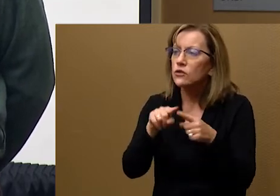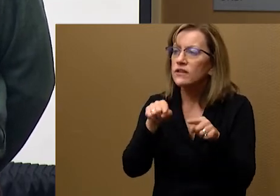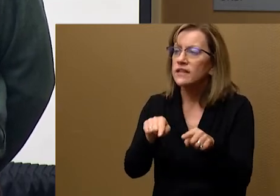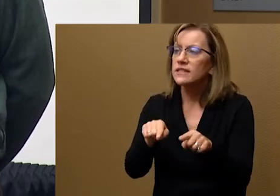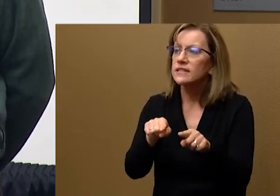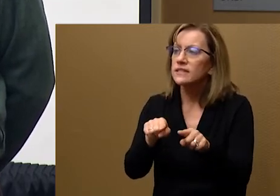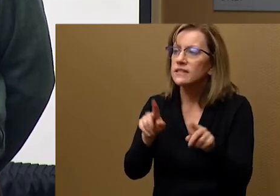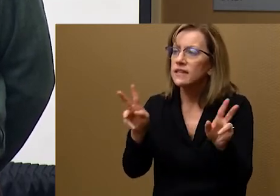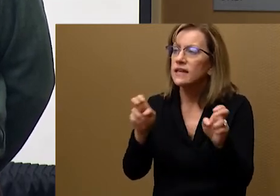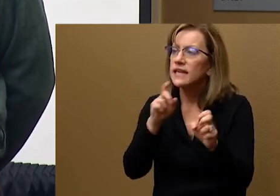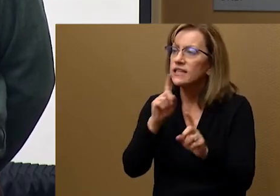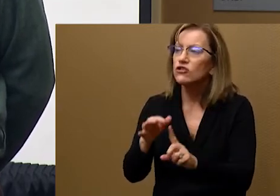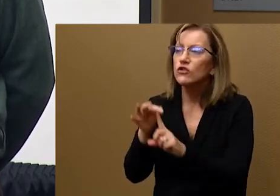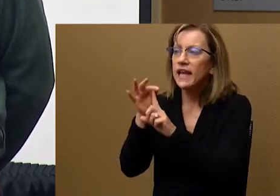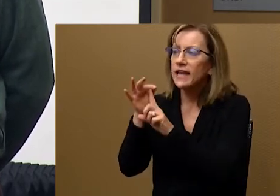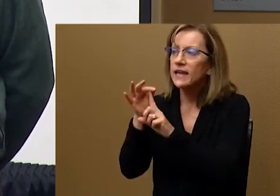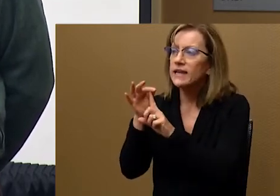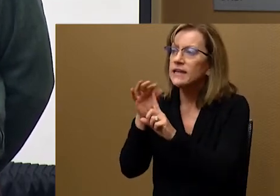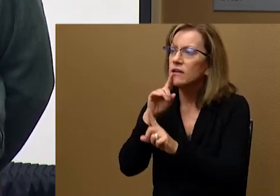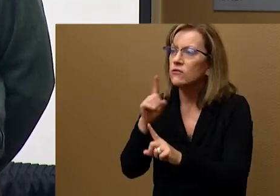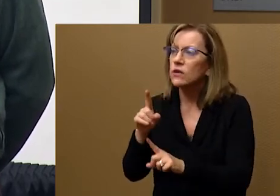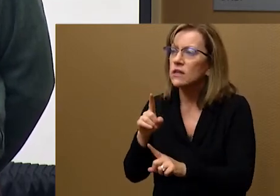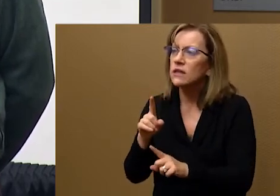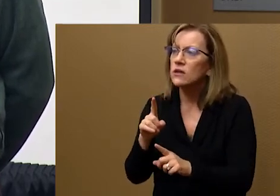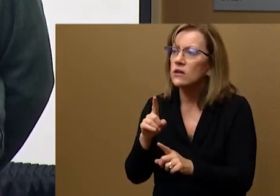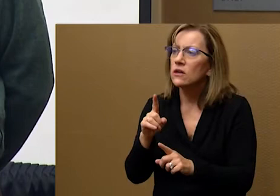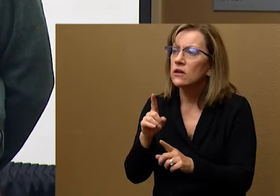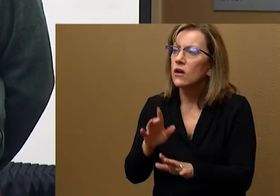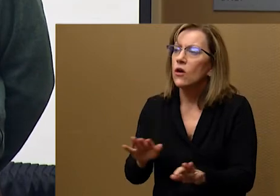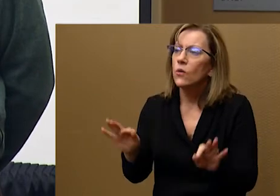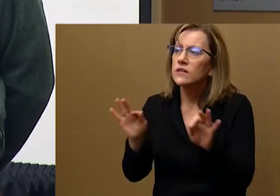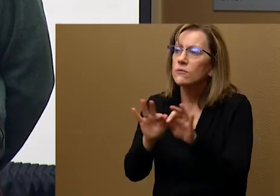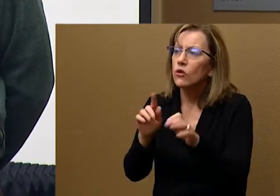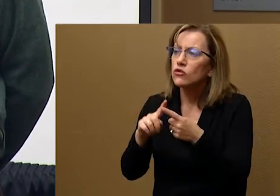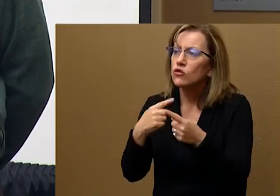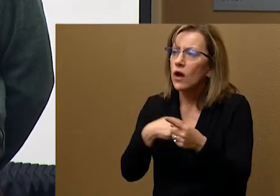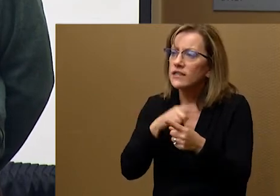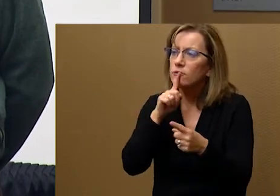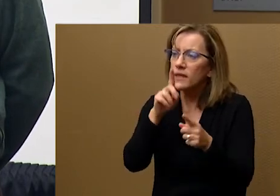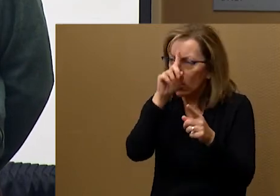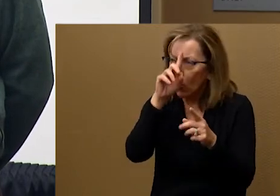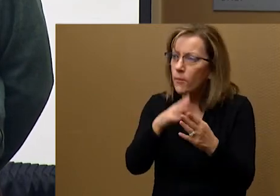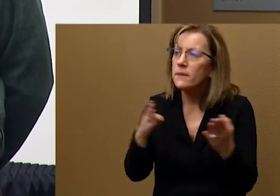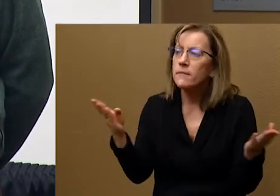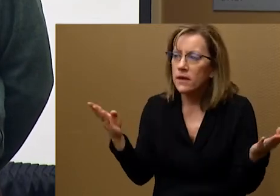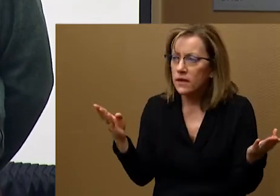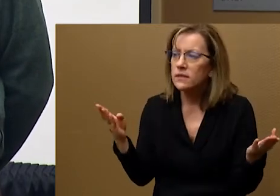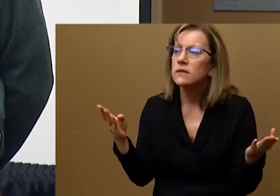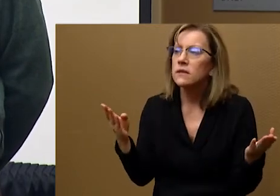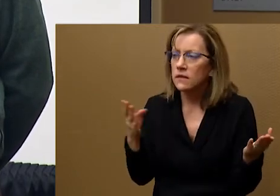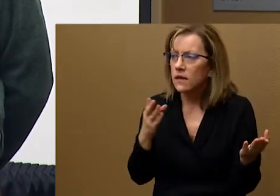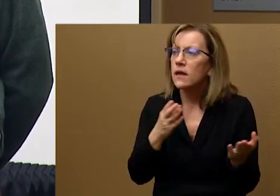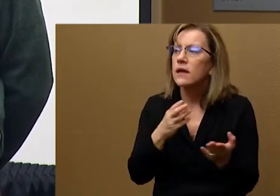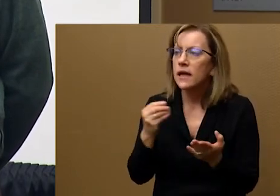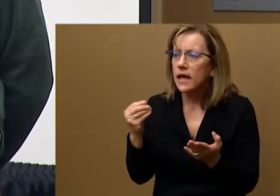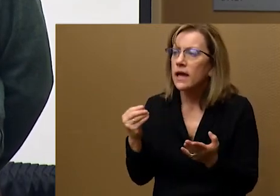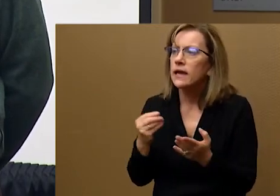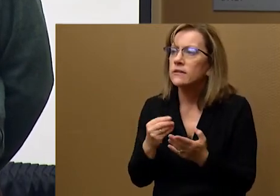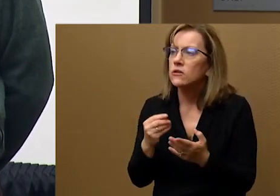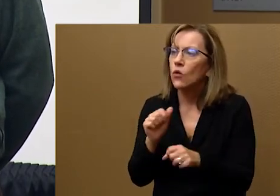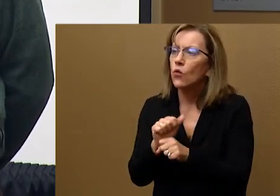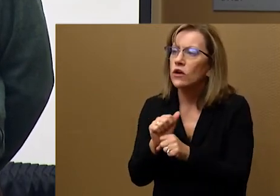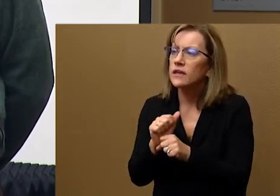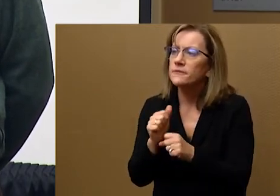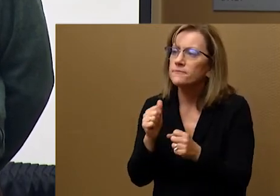don't apply to this topic. It's unique. And really important to us is to keep